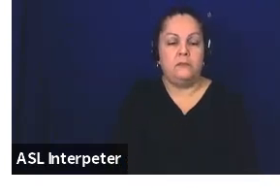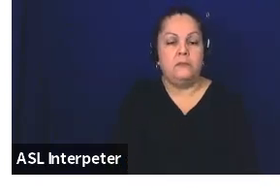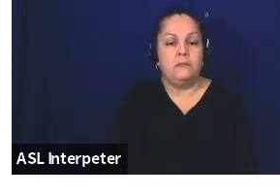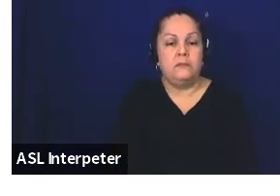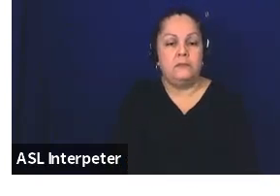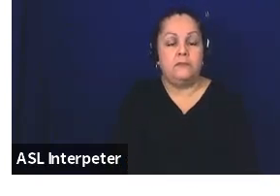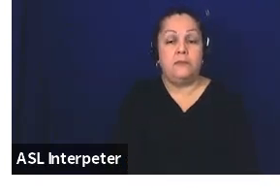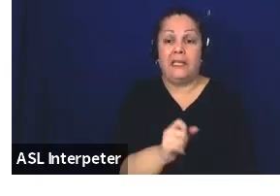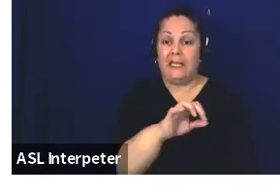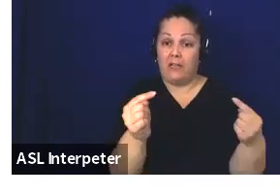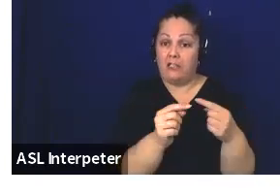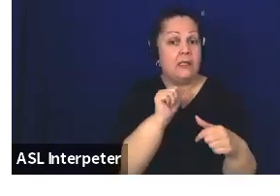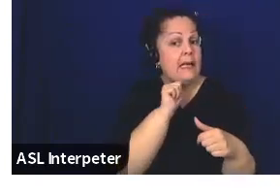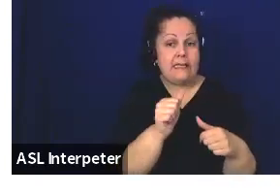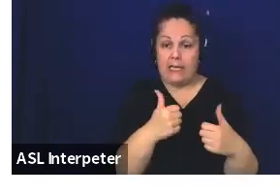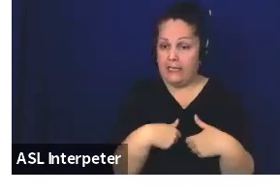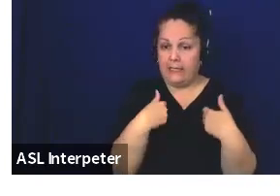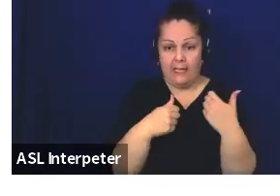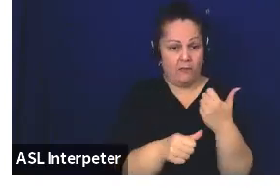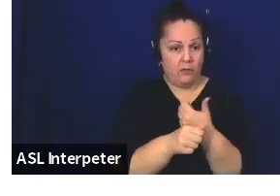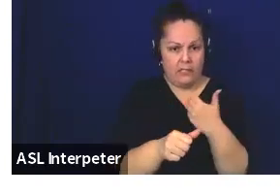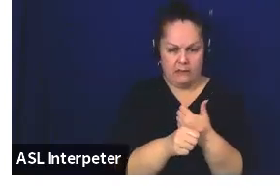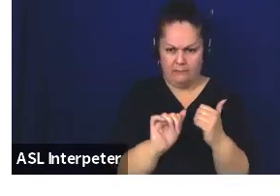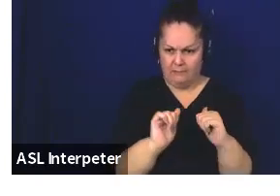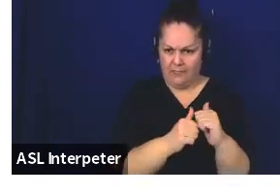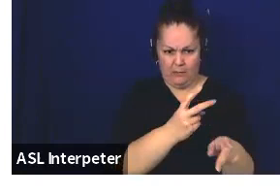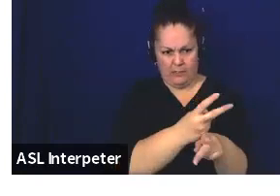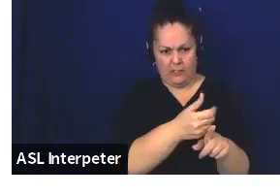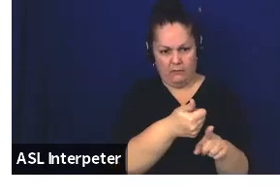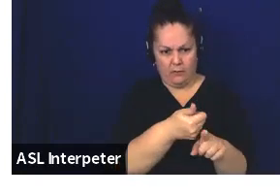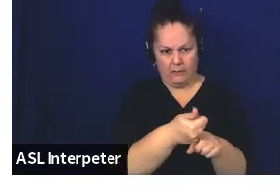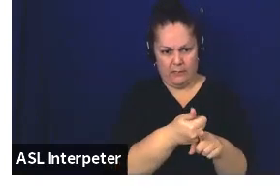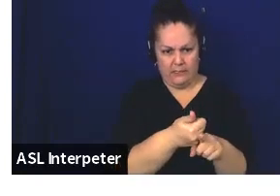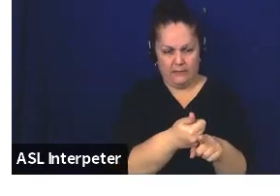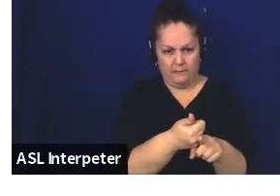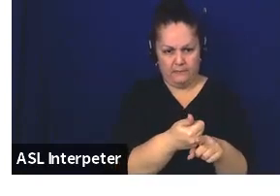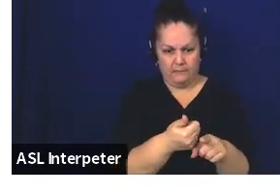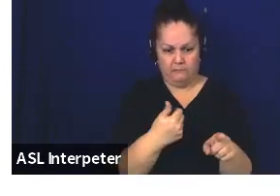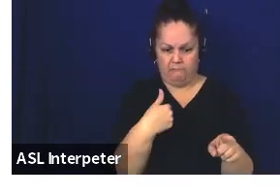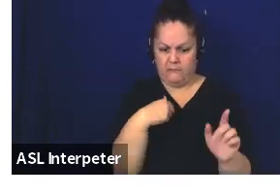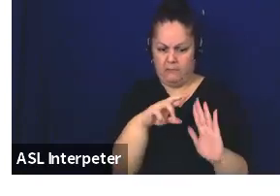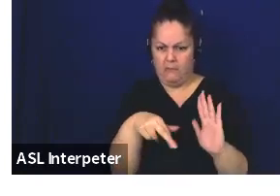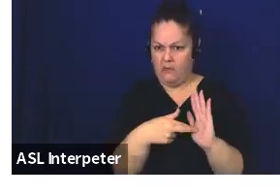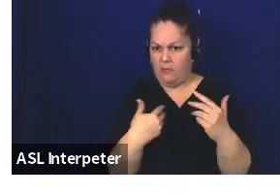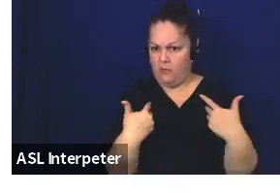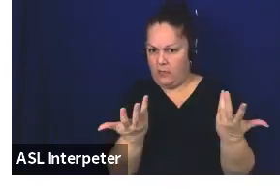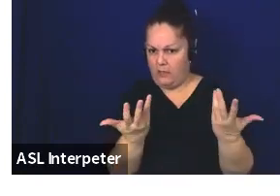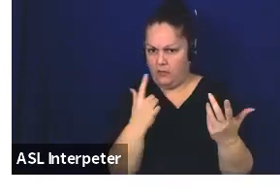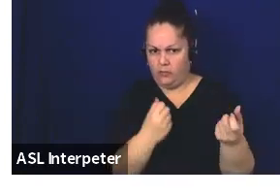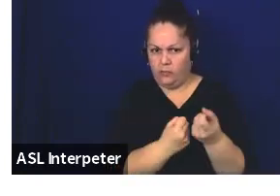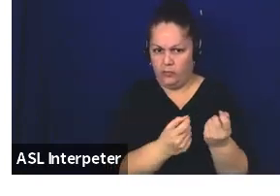If injuries are not life-threatening, how will they care for themselves? And what role, if any, will the stakeholder take in supporting